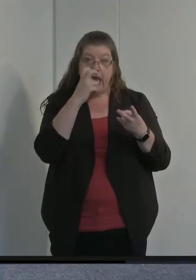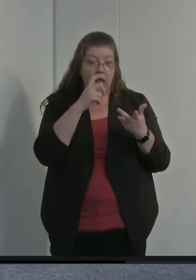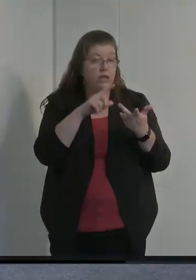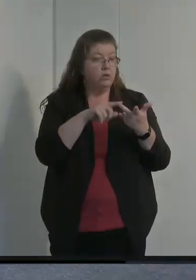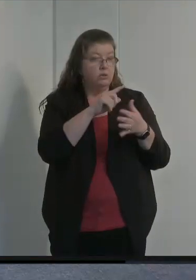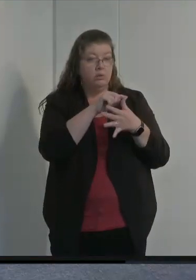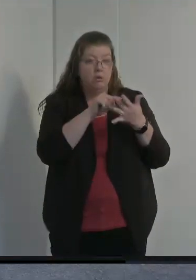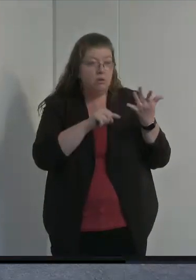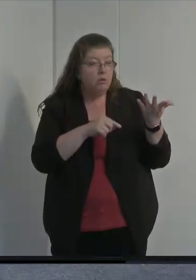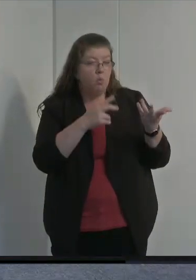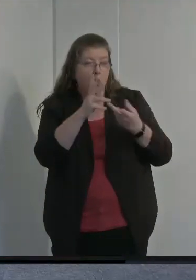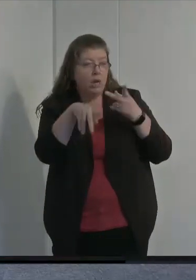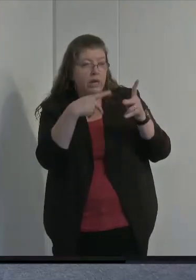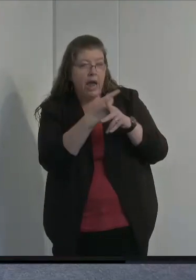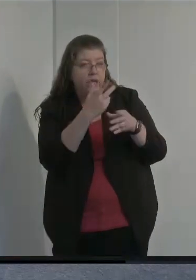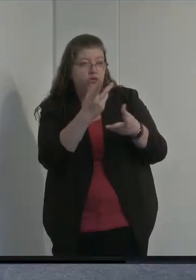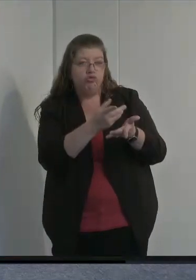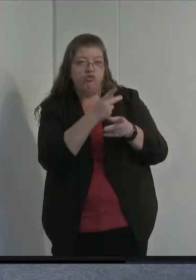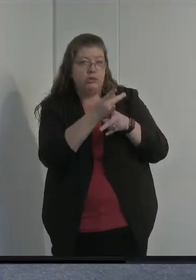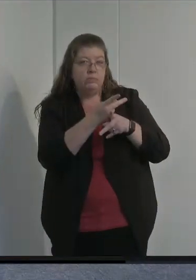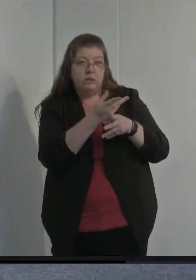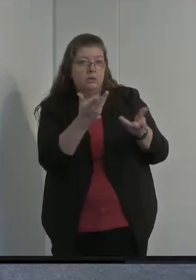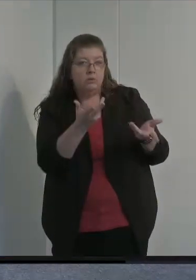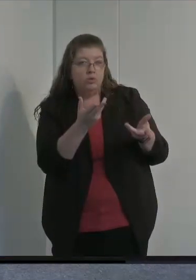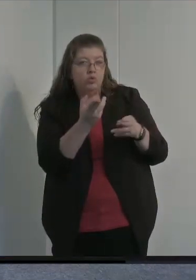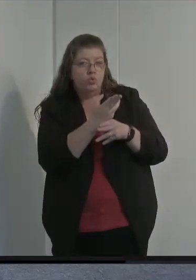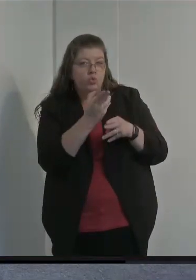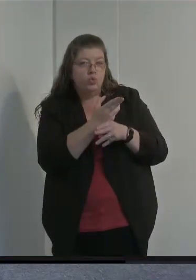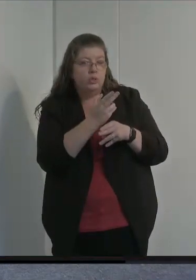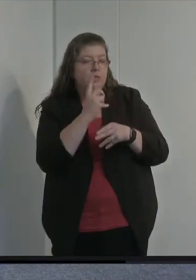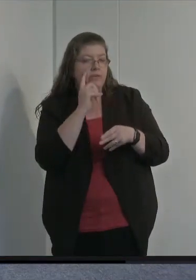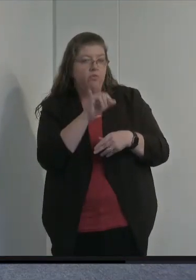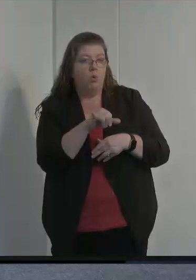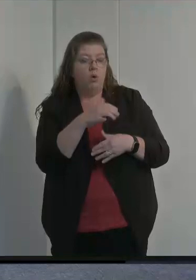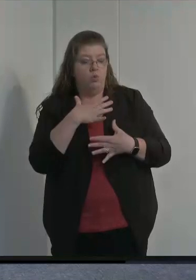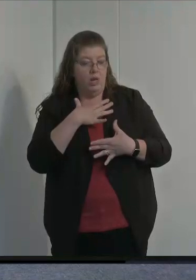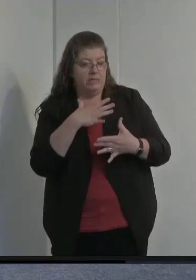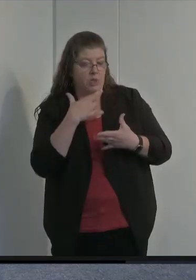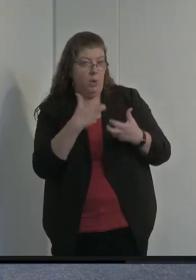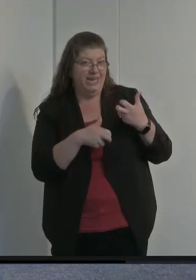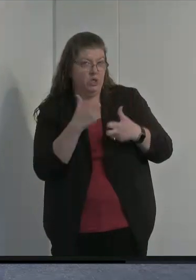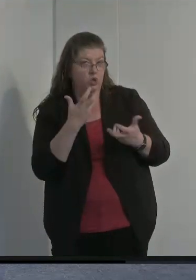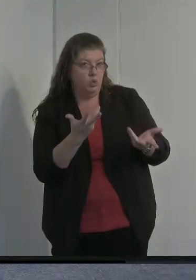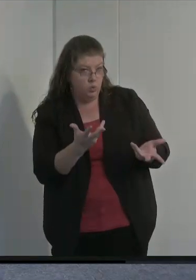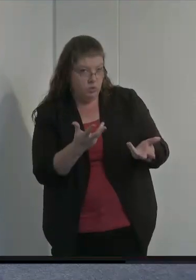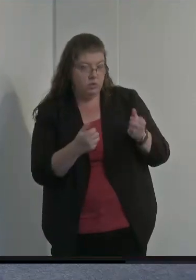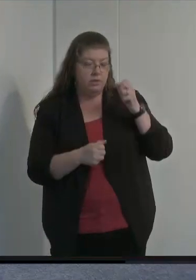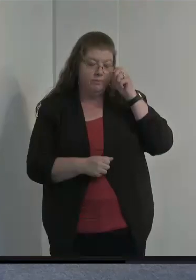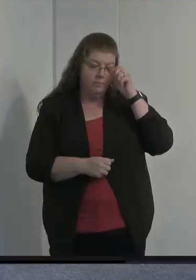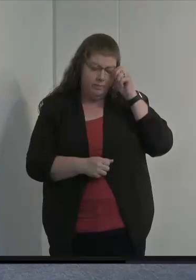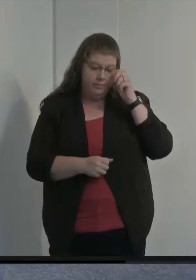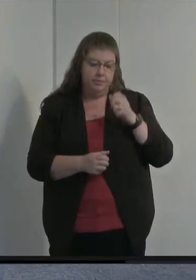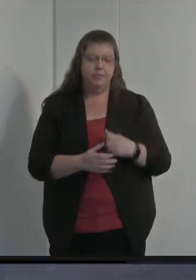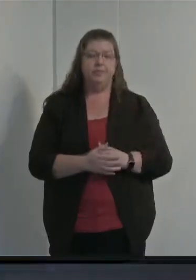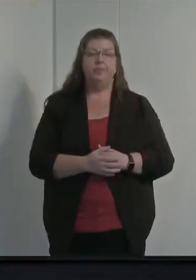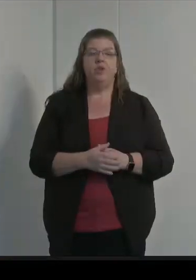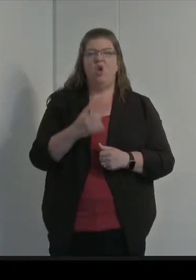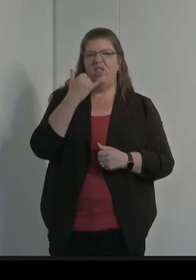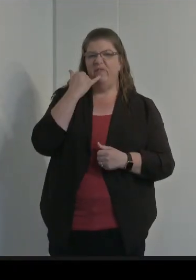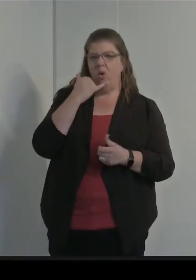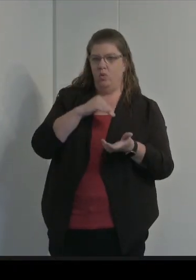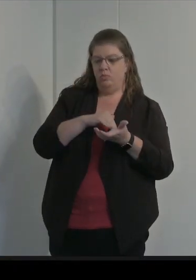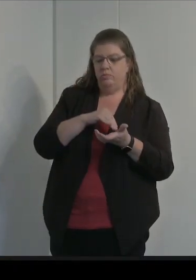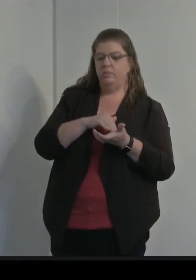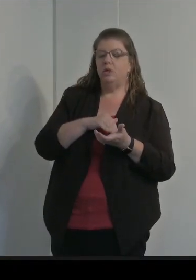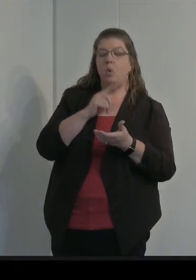budesonide, prednisone, any of those to help with the respiratory issues? Yeah, so we